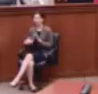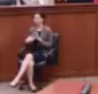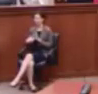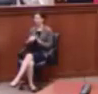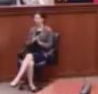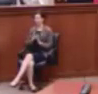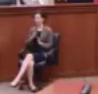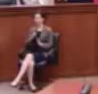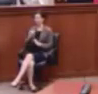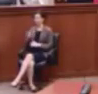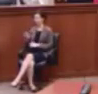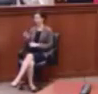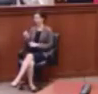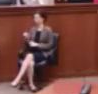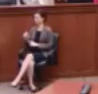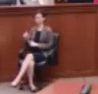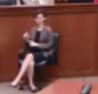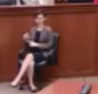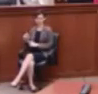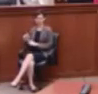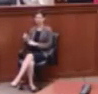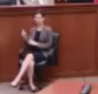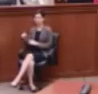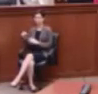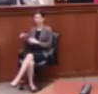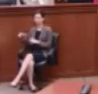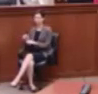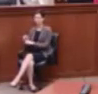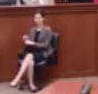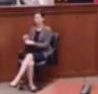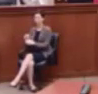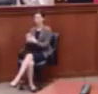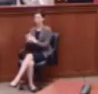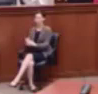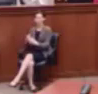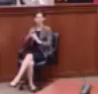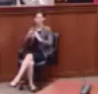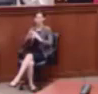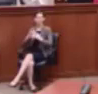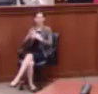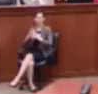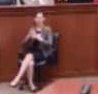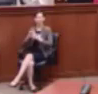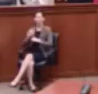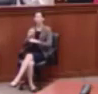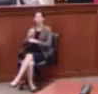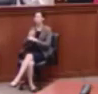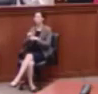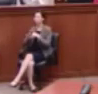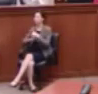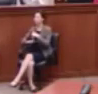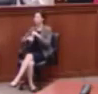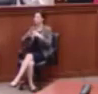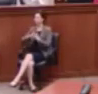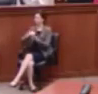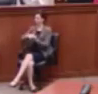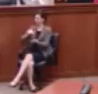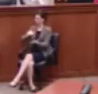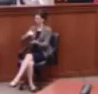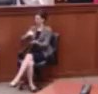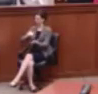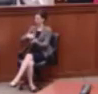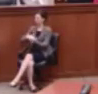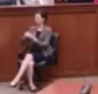the Board of Regents, we have been doing quite a bit of work around the conversation related to work-based learning and the work